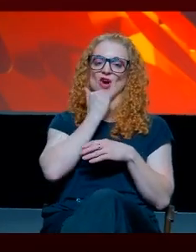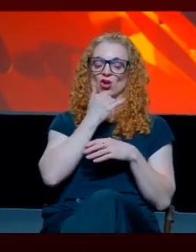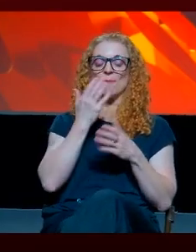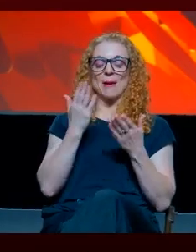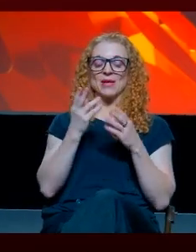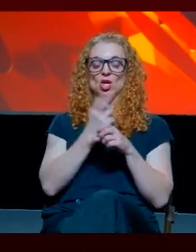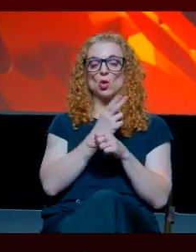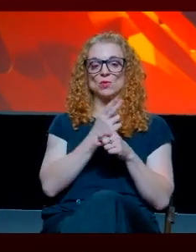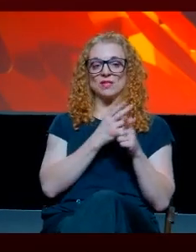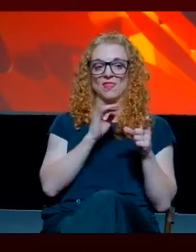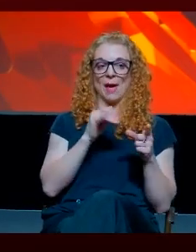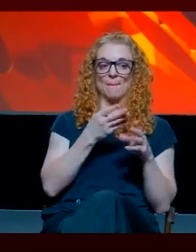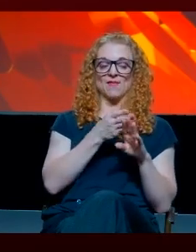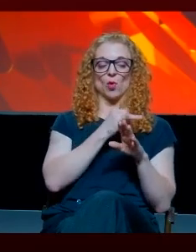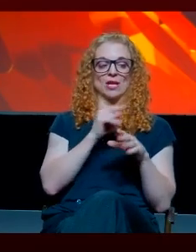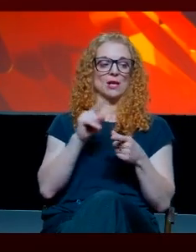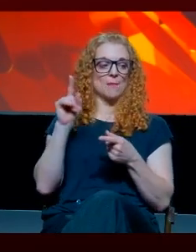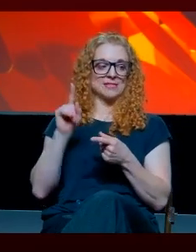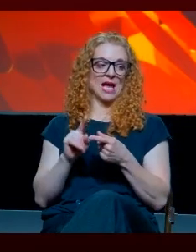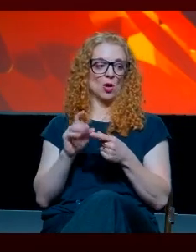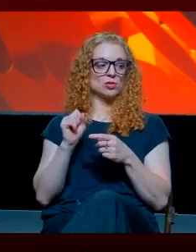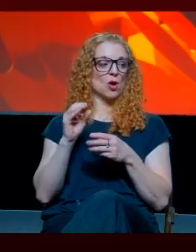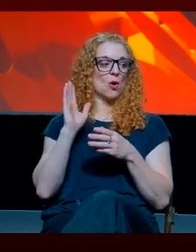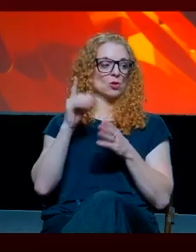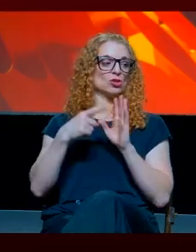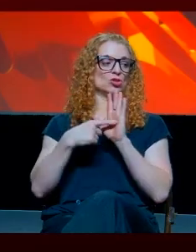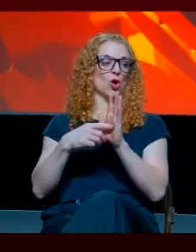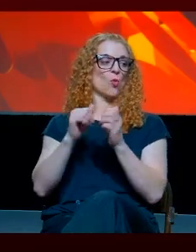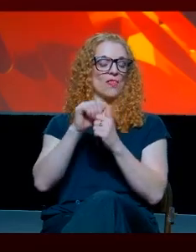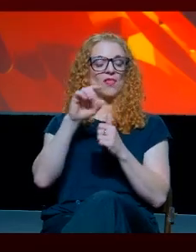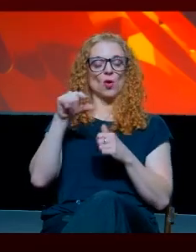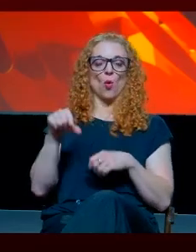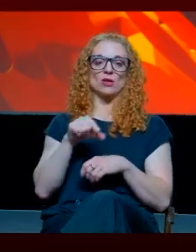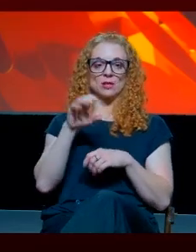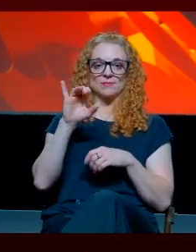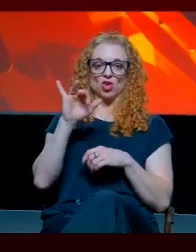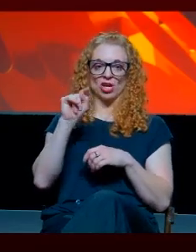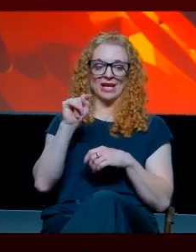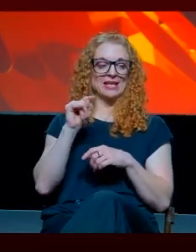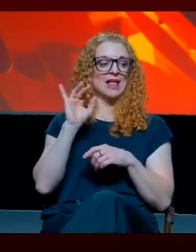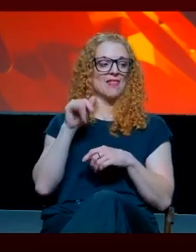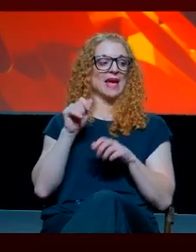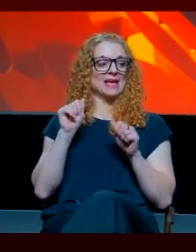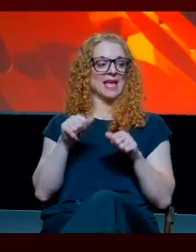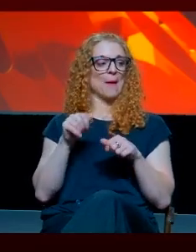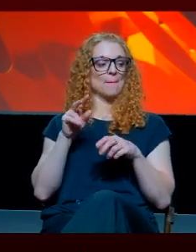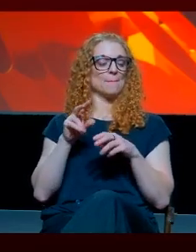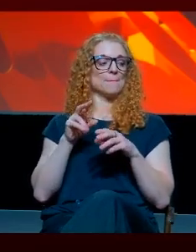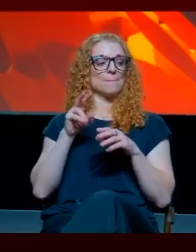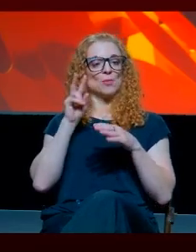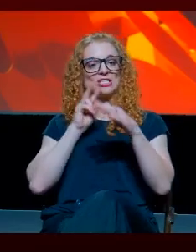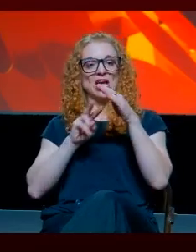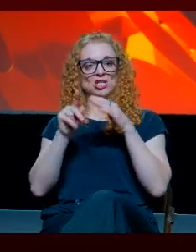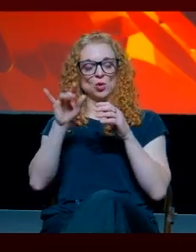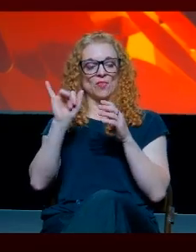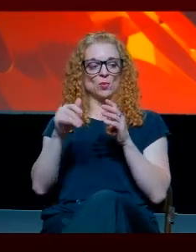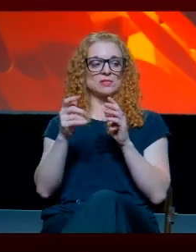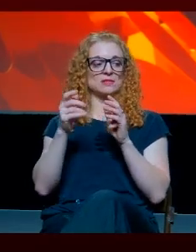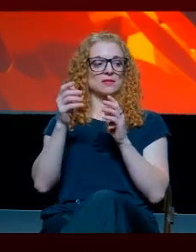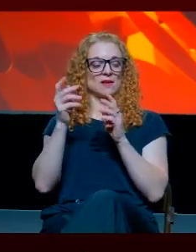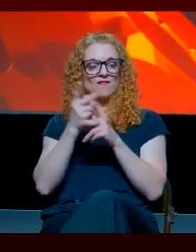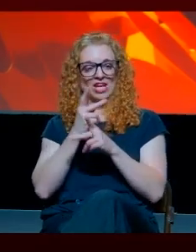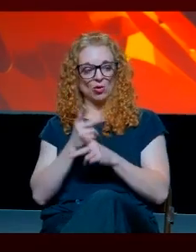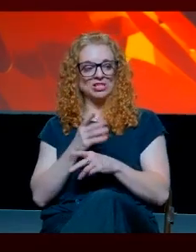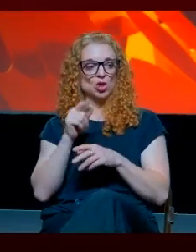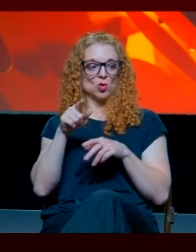it actually comes down. What we can actually show with a quantum circuit is it can project you into those configurations. We can